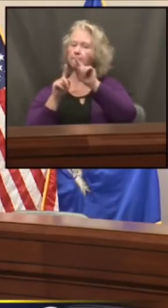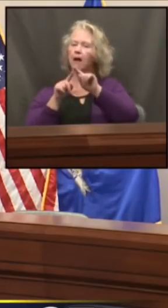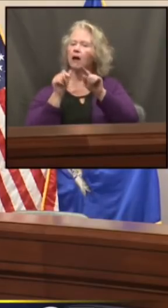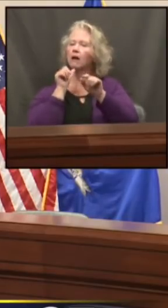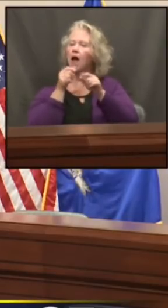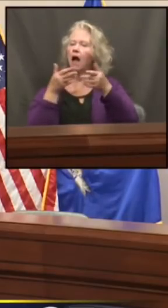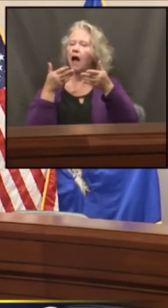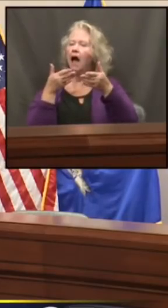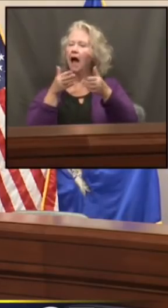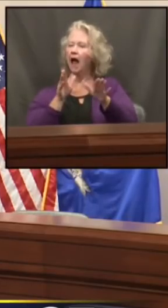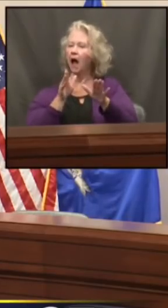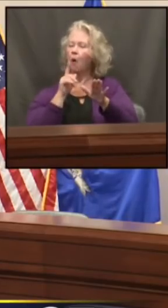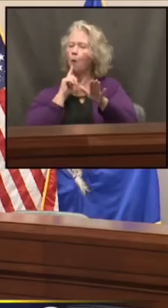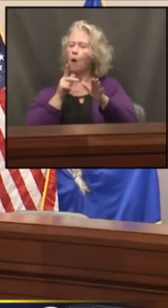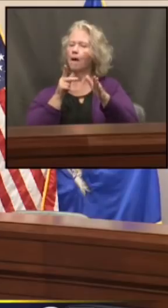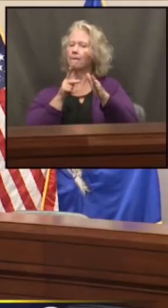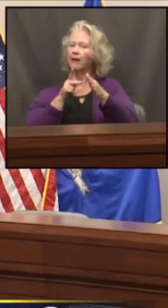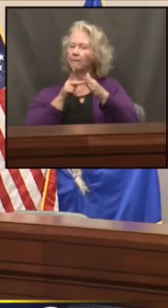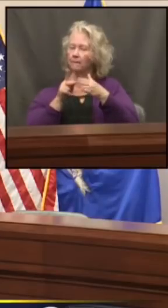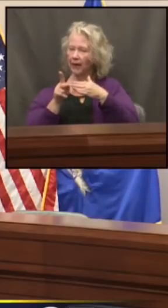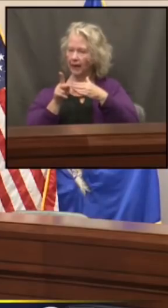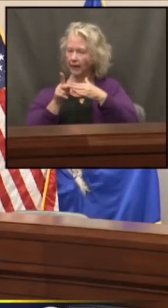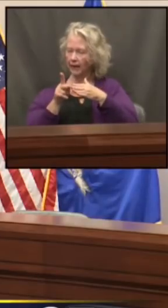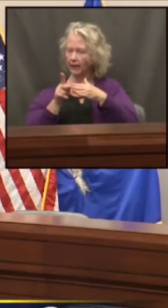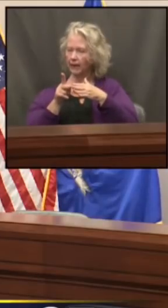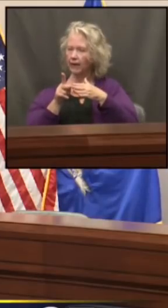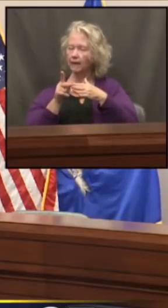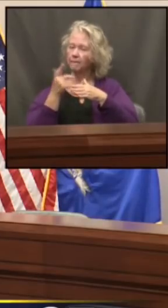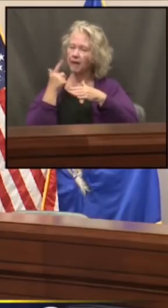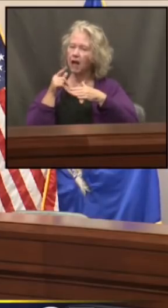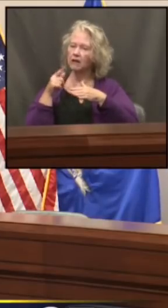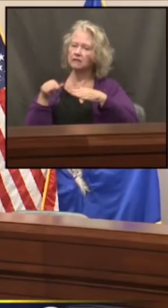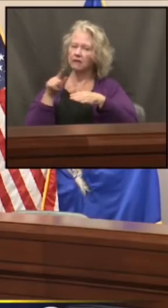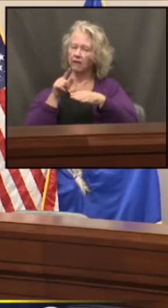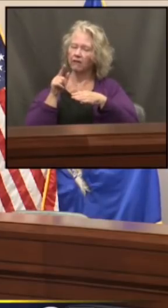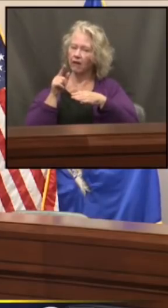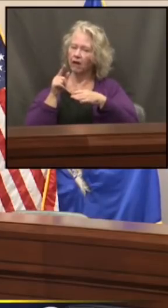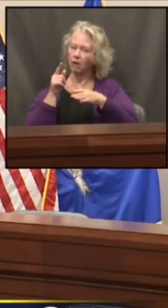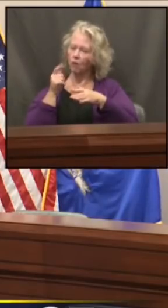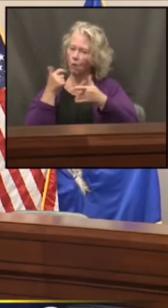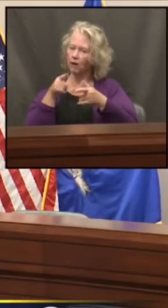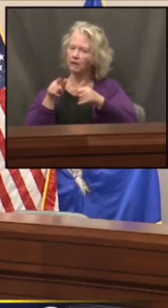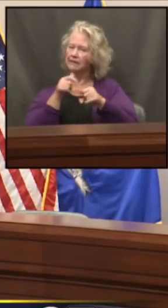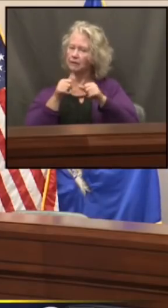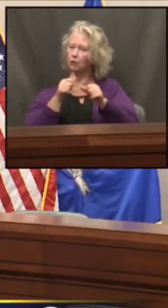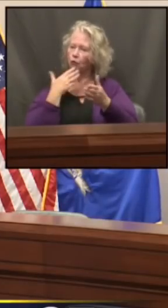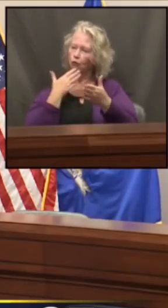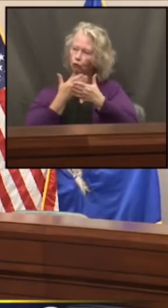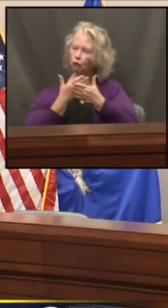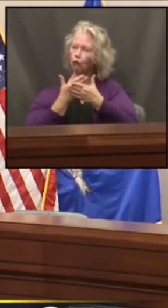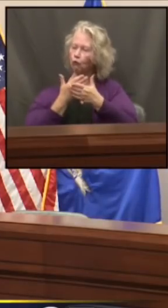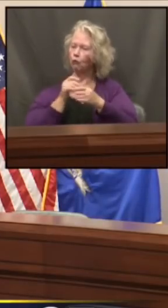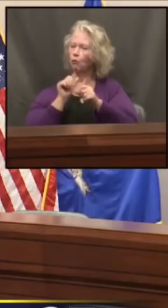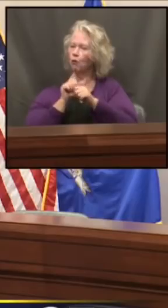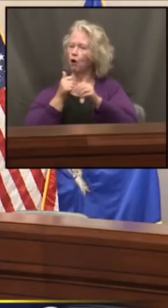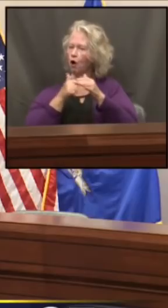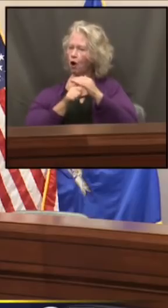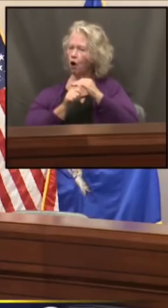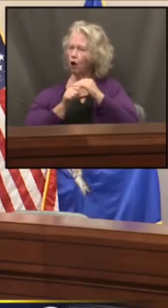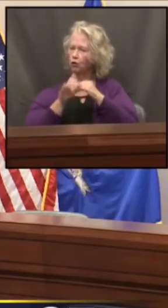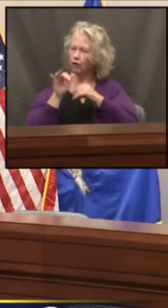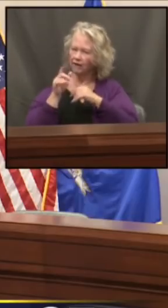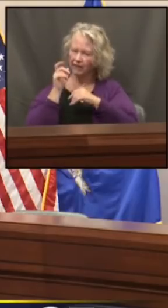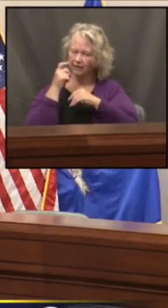allowed to work or be paid. The parties have agreed that these employees remain in good standing with the state pending either the ending